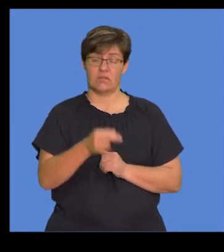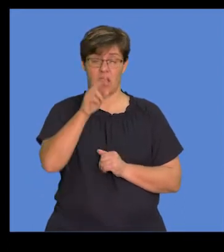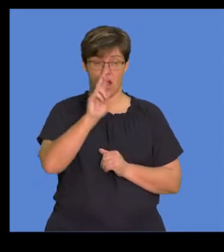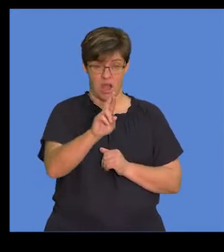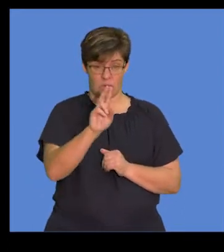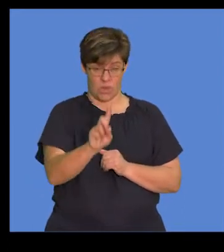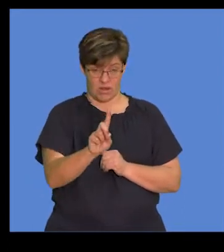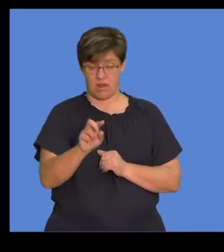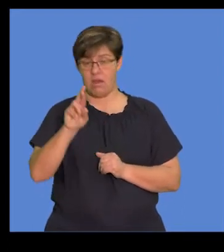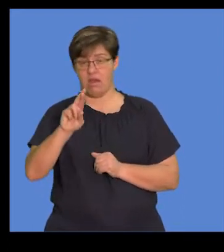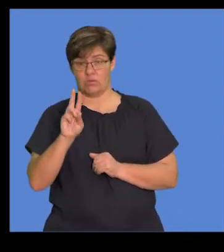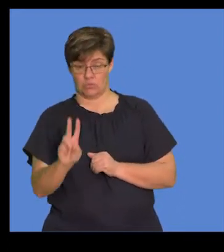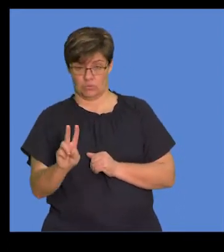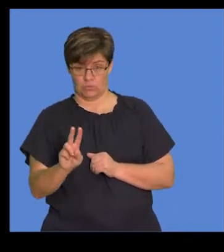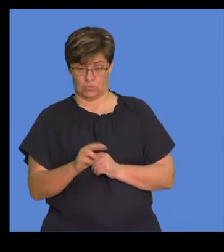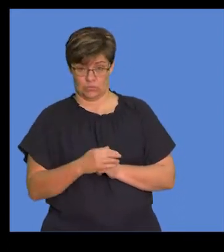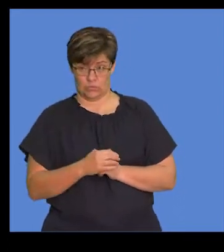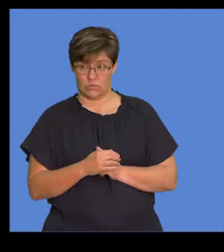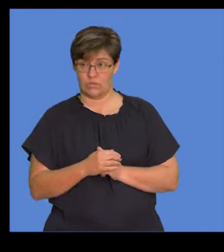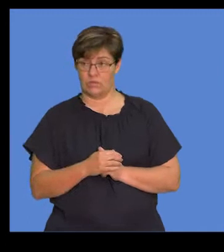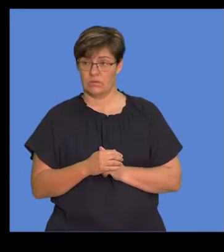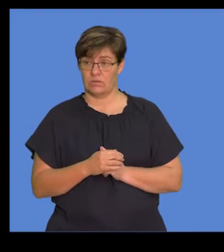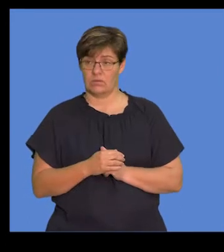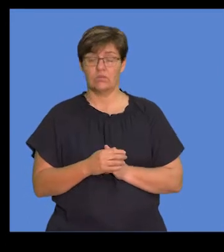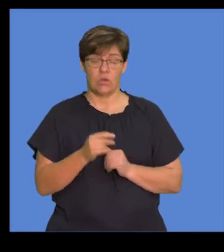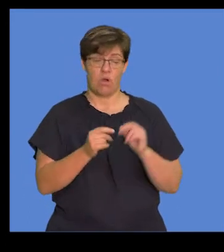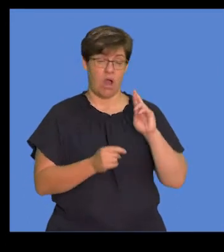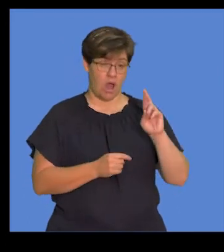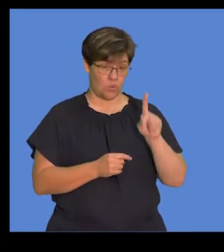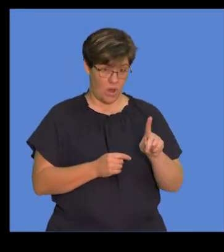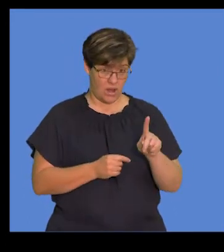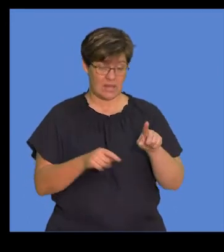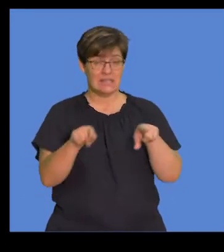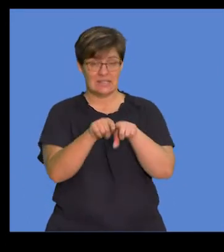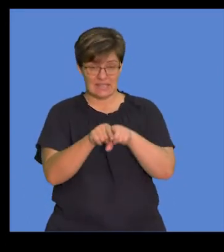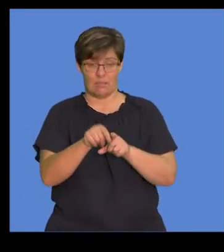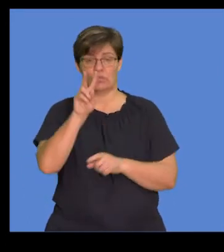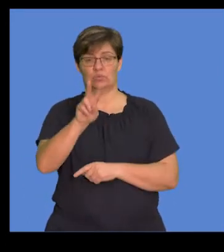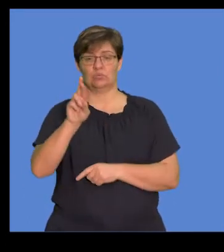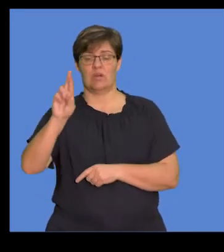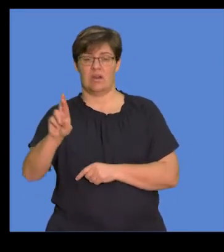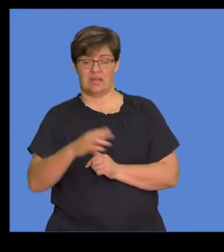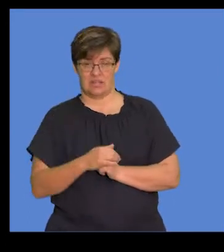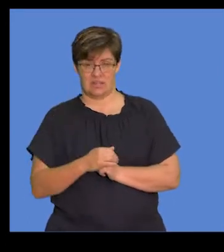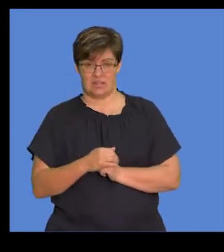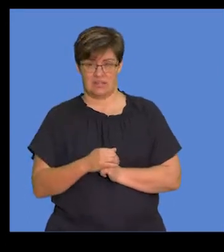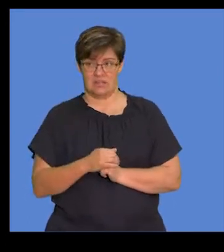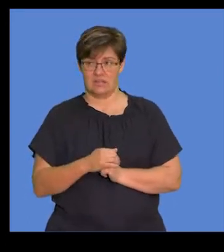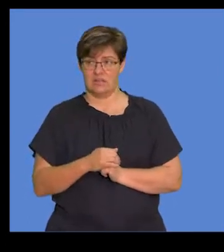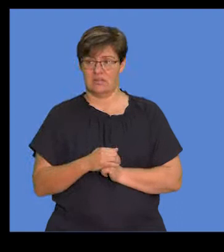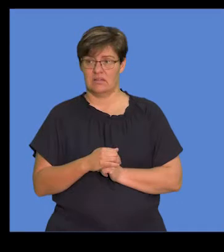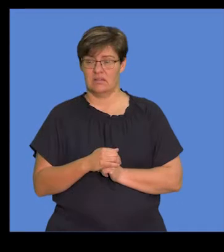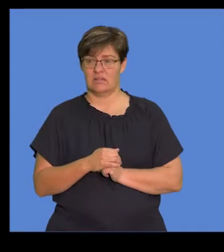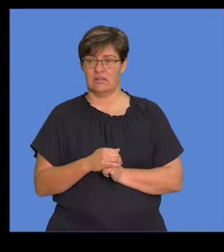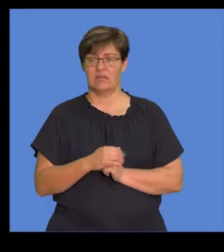2 resistors, the other one is R, the other one is 2R, okay? So if that's the case,